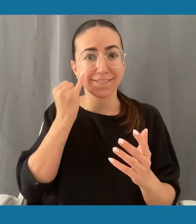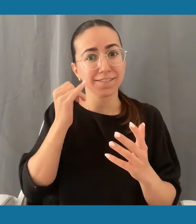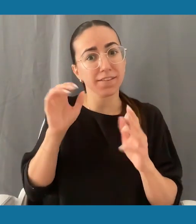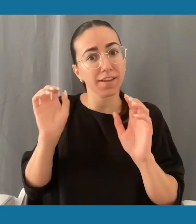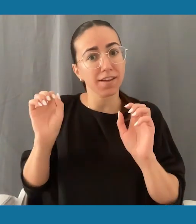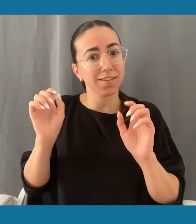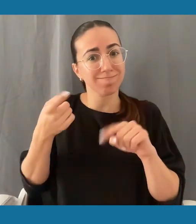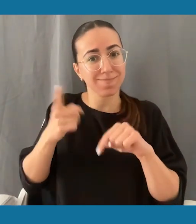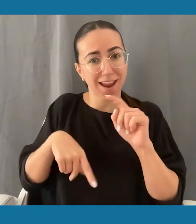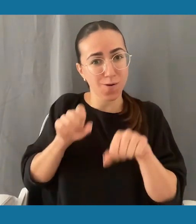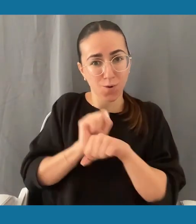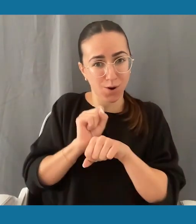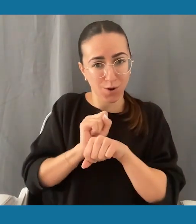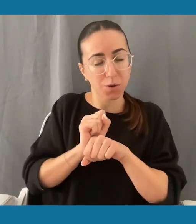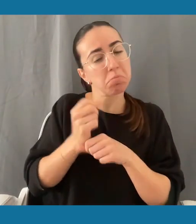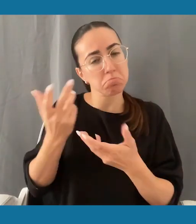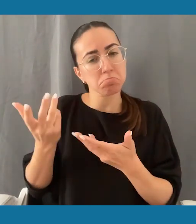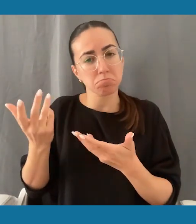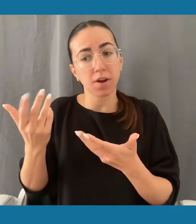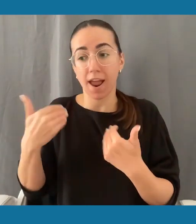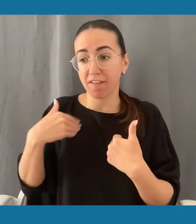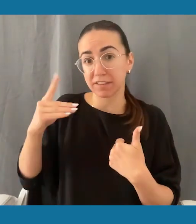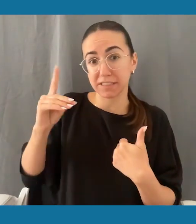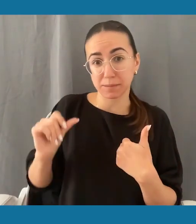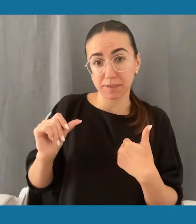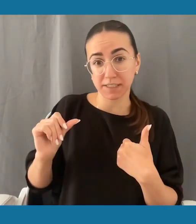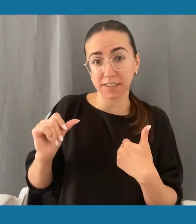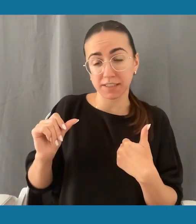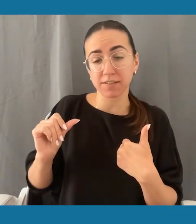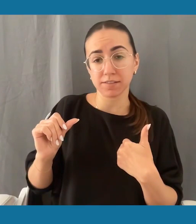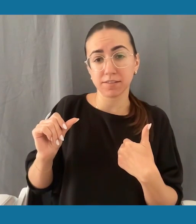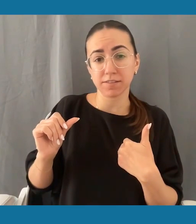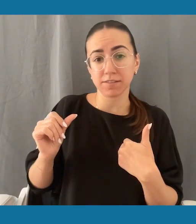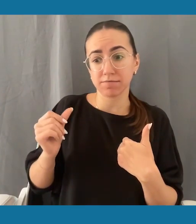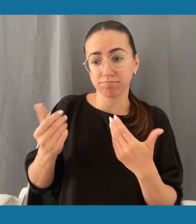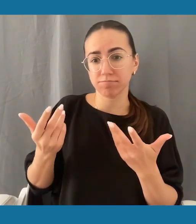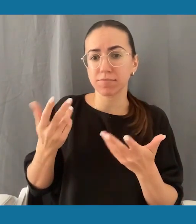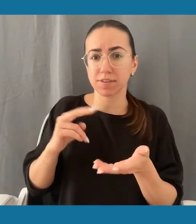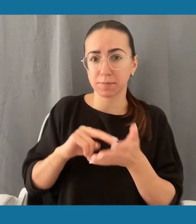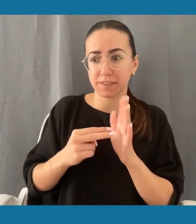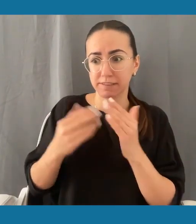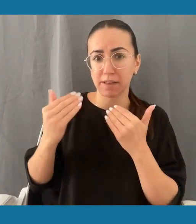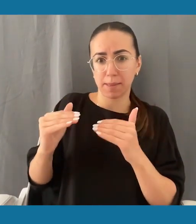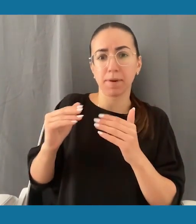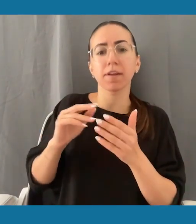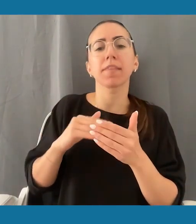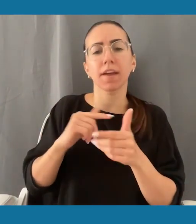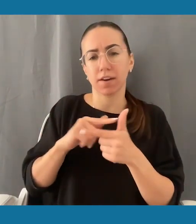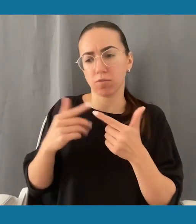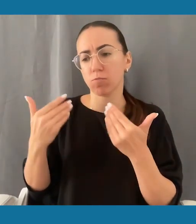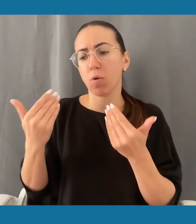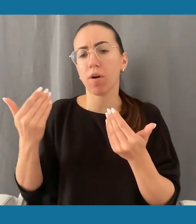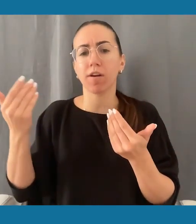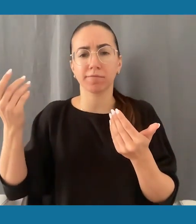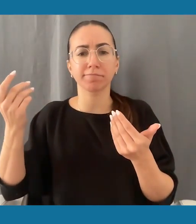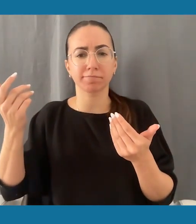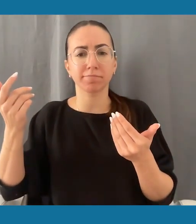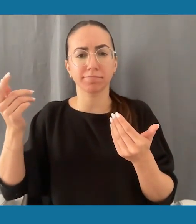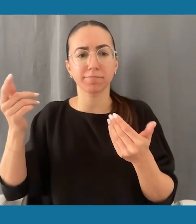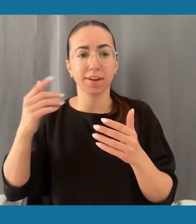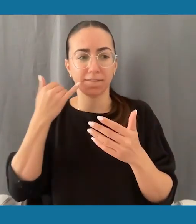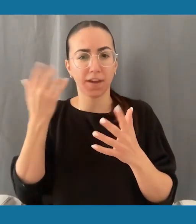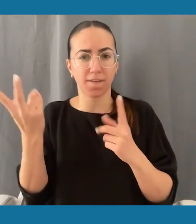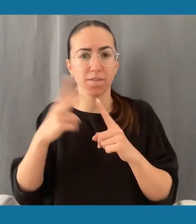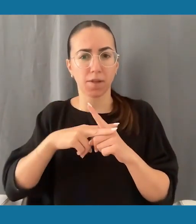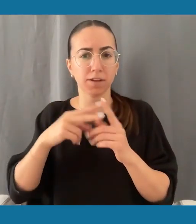work, and so they have a disability that causes this condition. And as a result, if they have paid into the